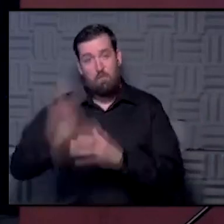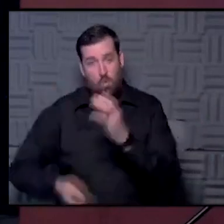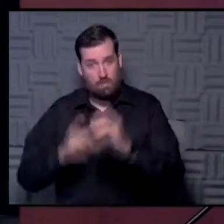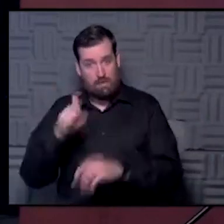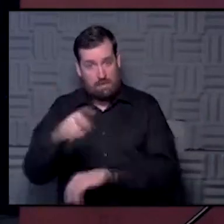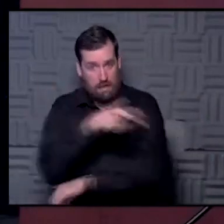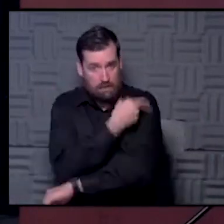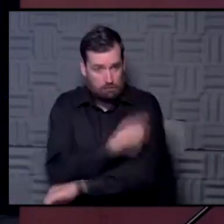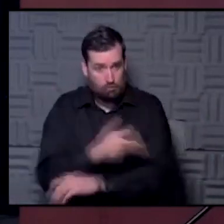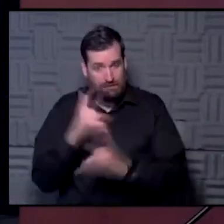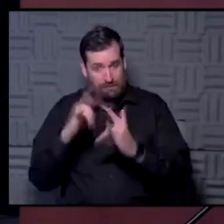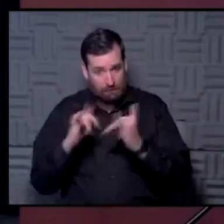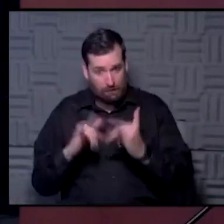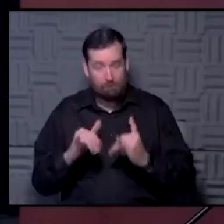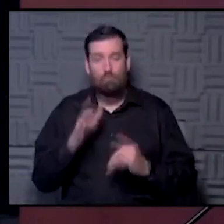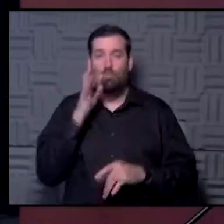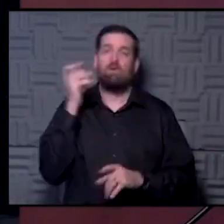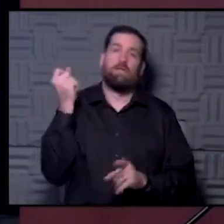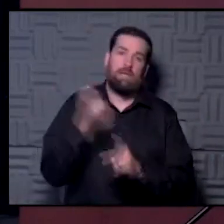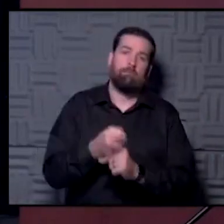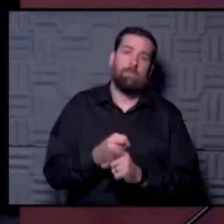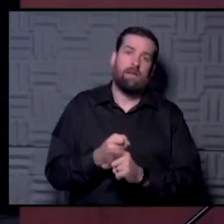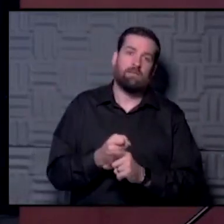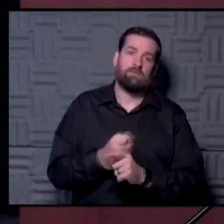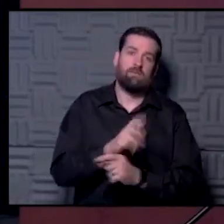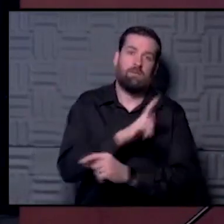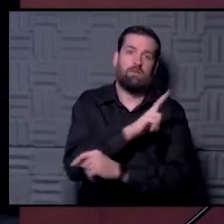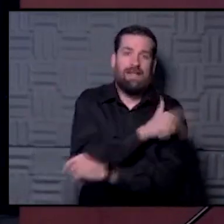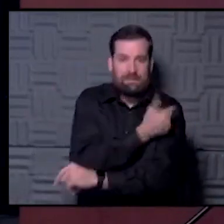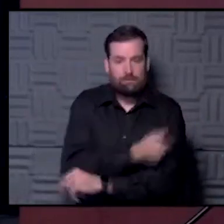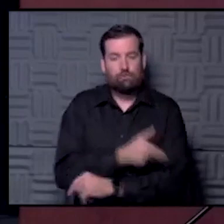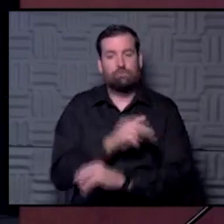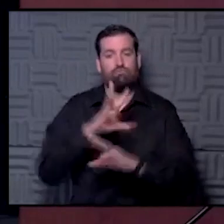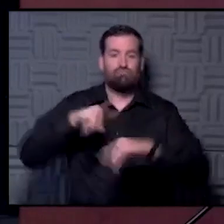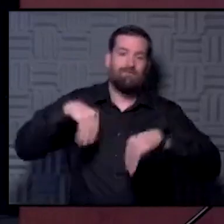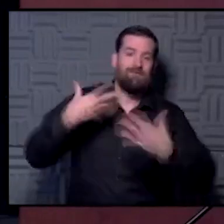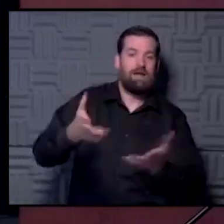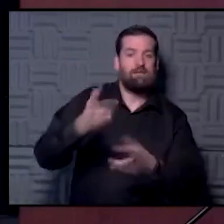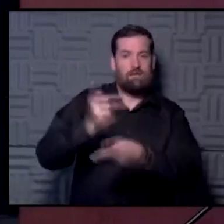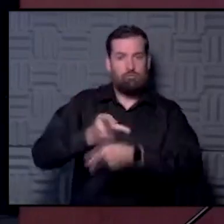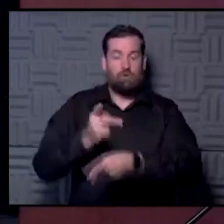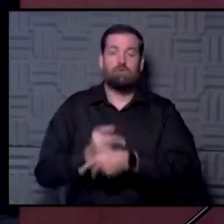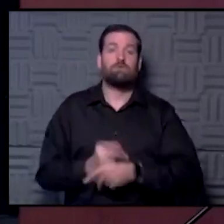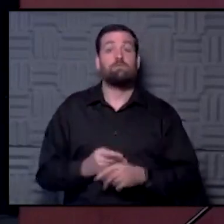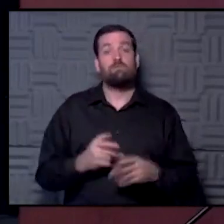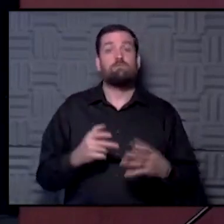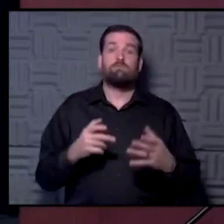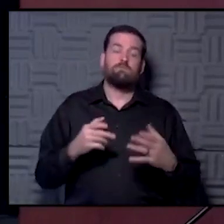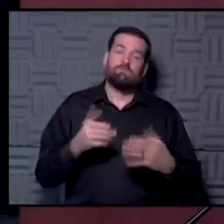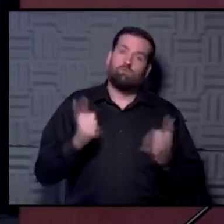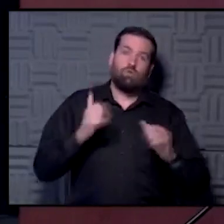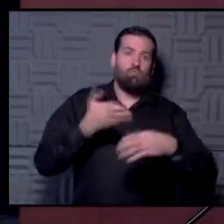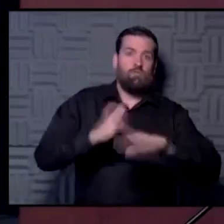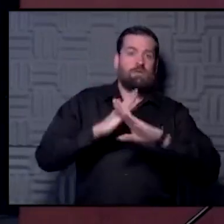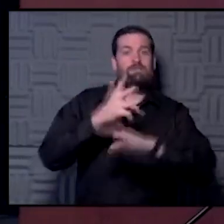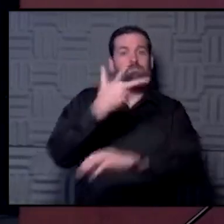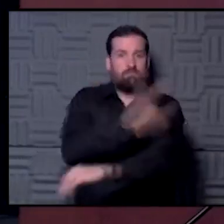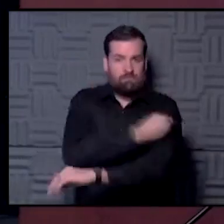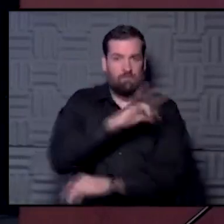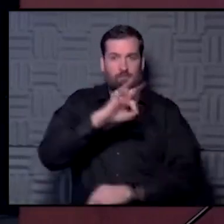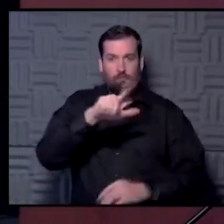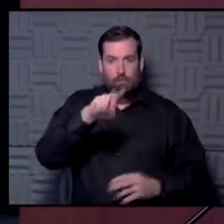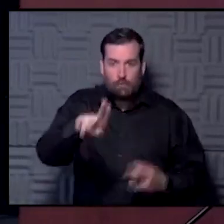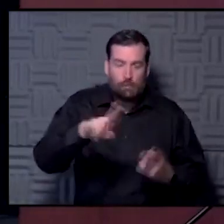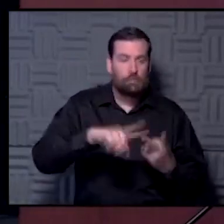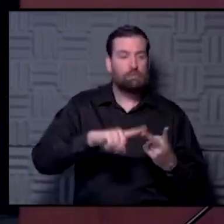same time, there will be an impact on the delivery system, on our ability to provide health care. So we want to prevent that. So get your flu shot. wear your